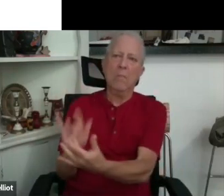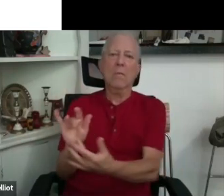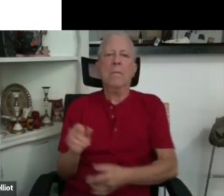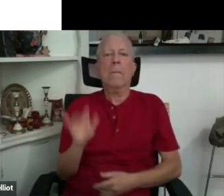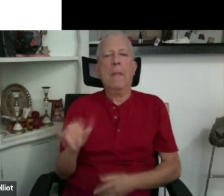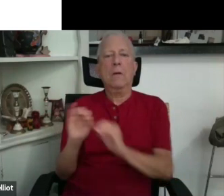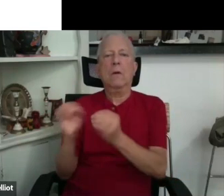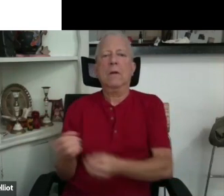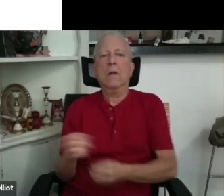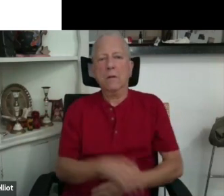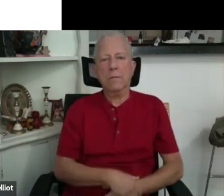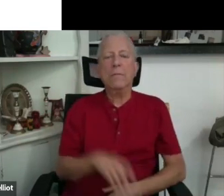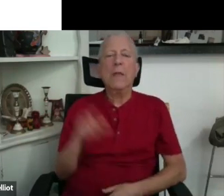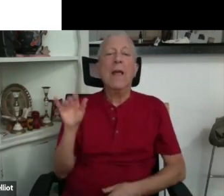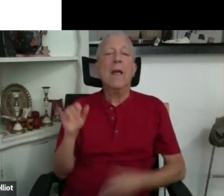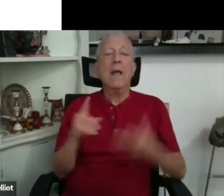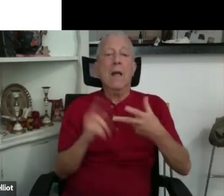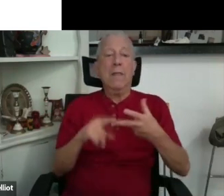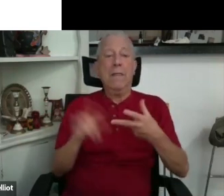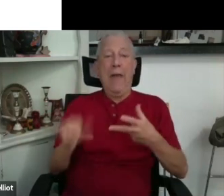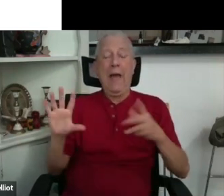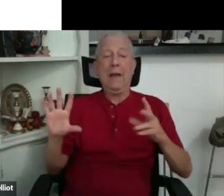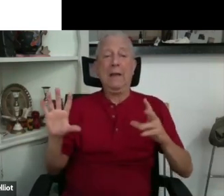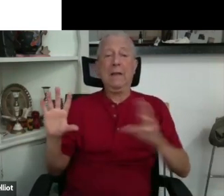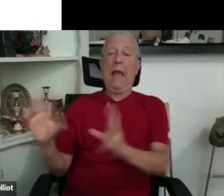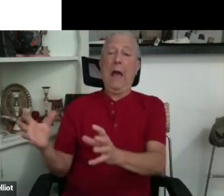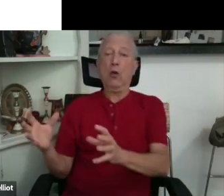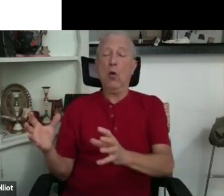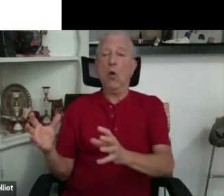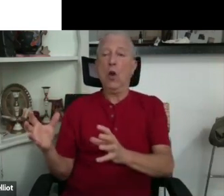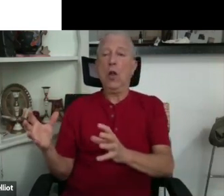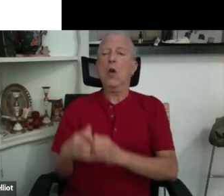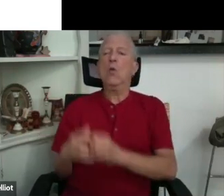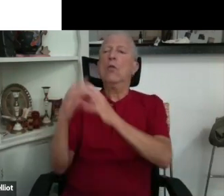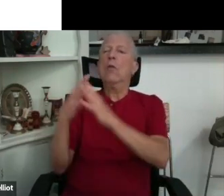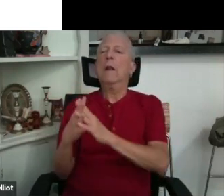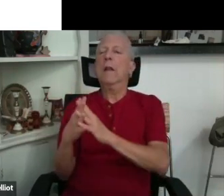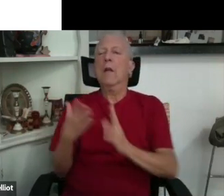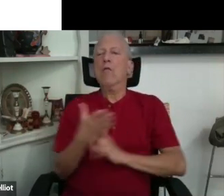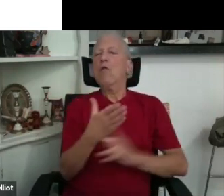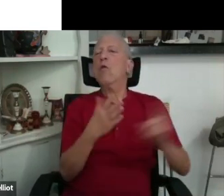And this category was created by an executive order,